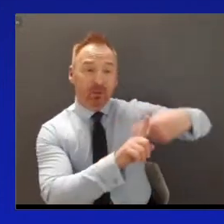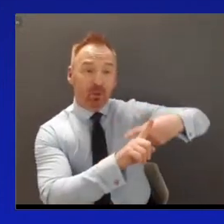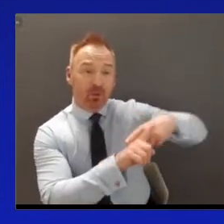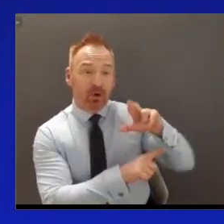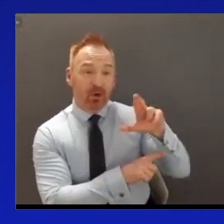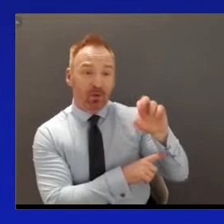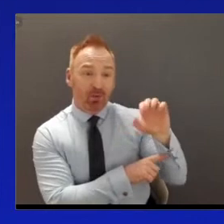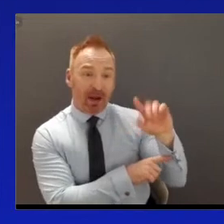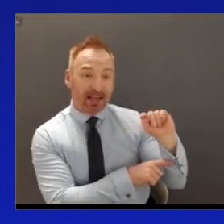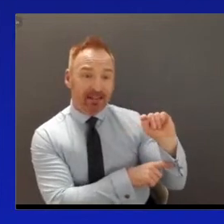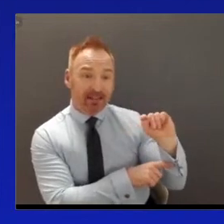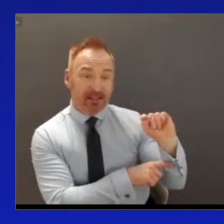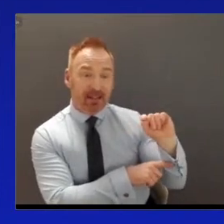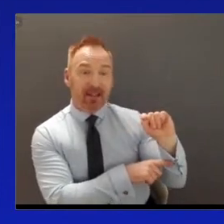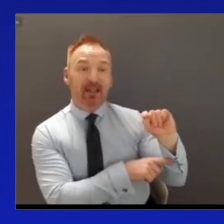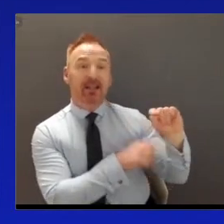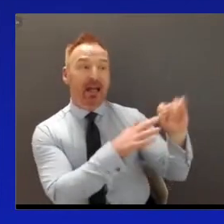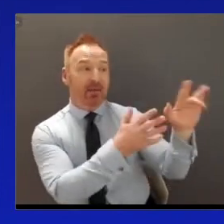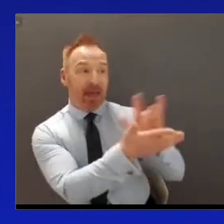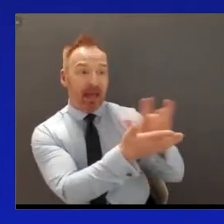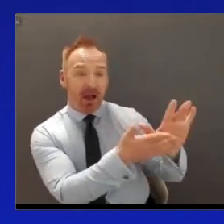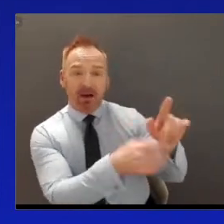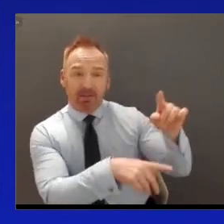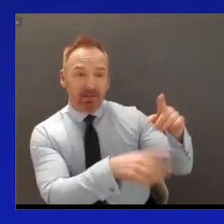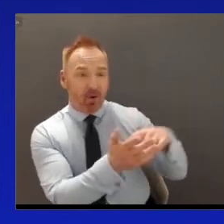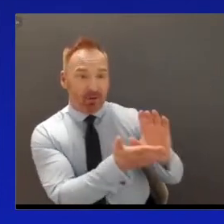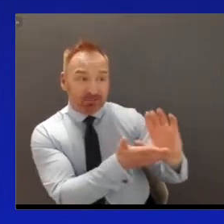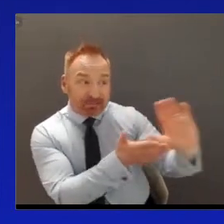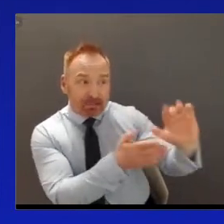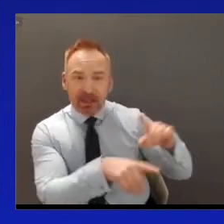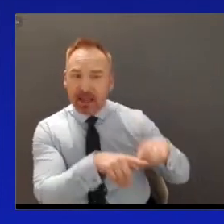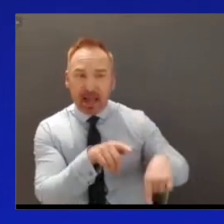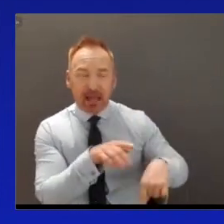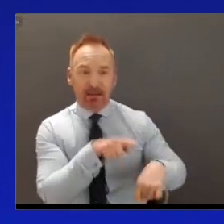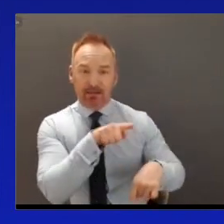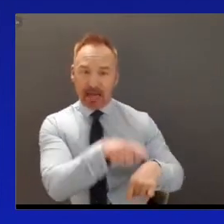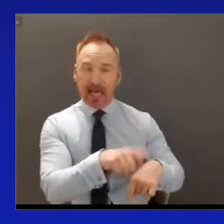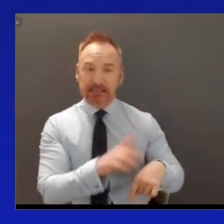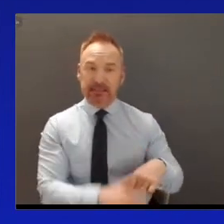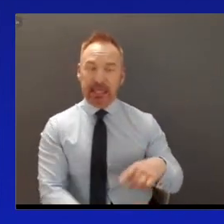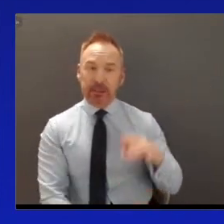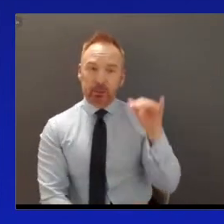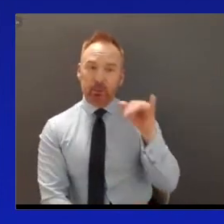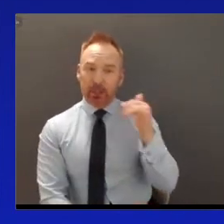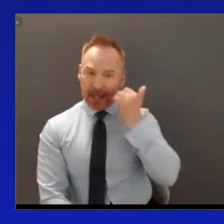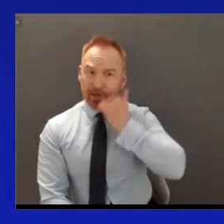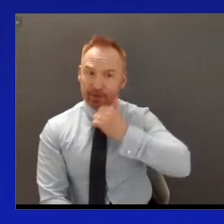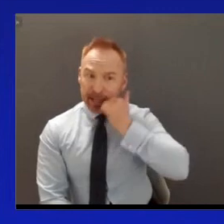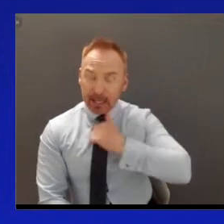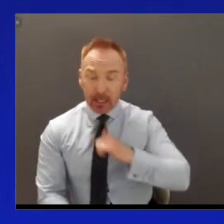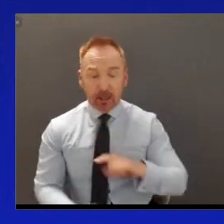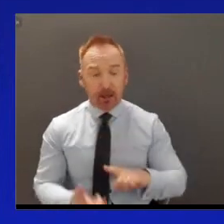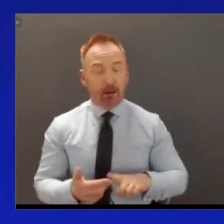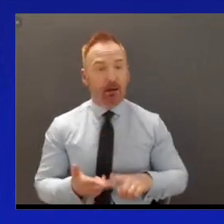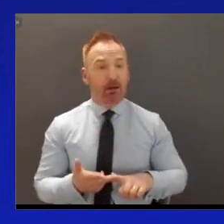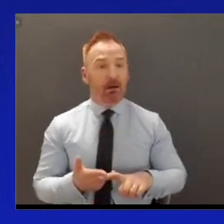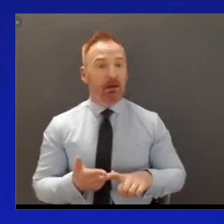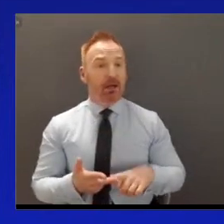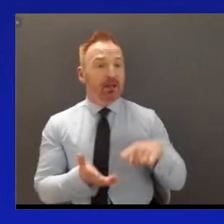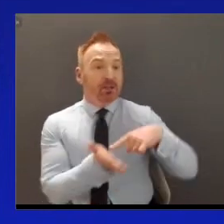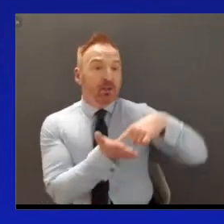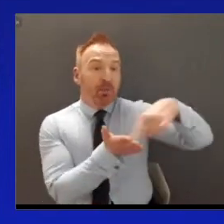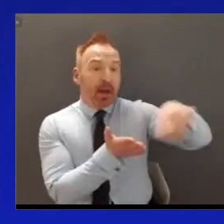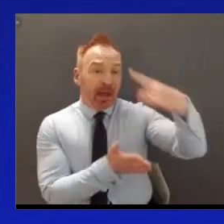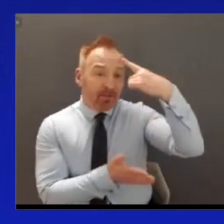are real situations that are faced every day. Also, childcare is a challenge. So